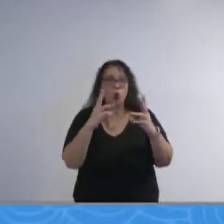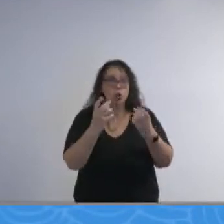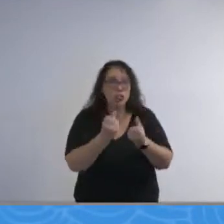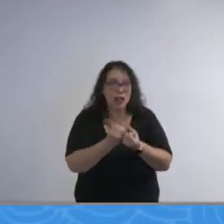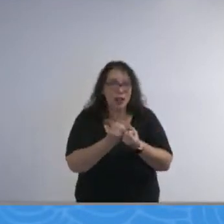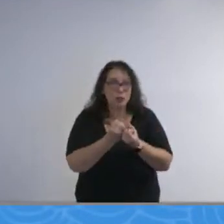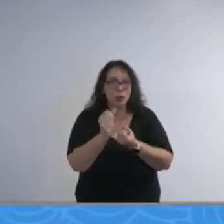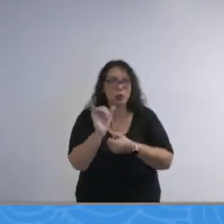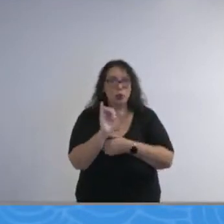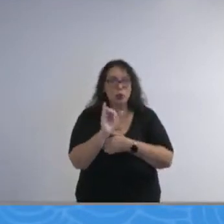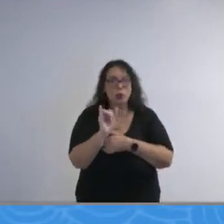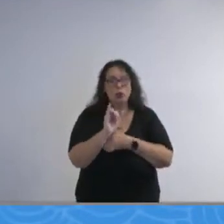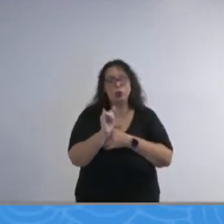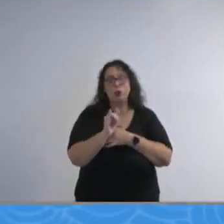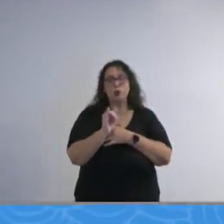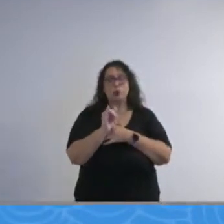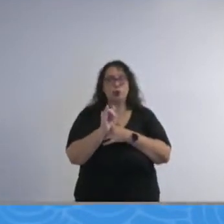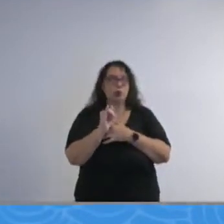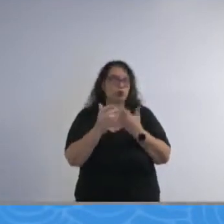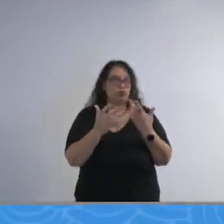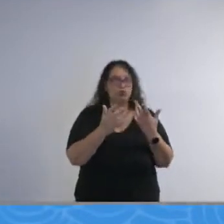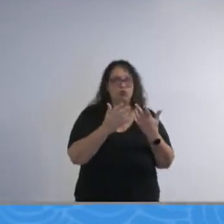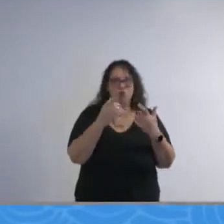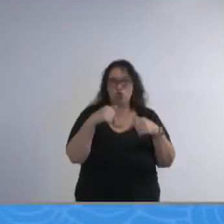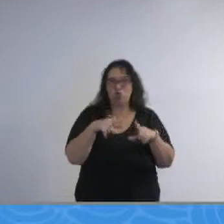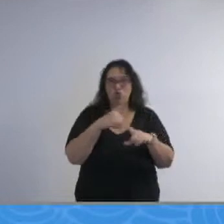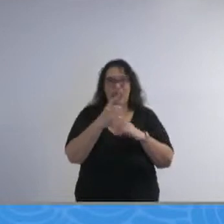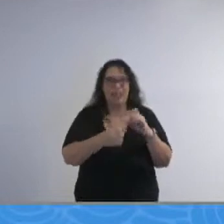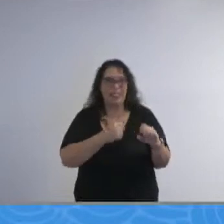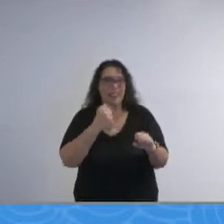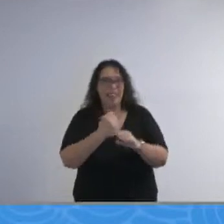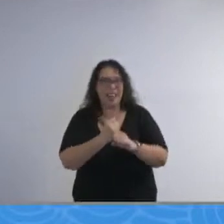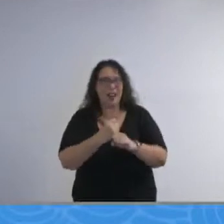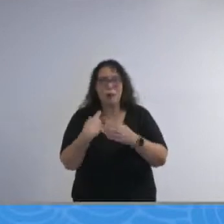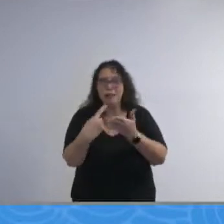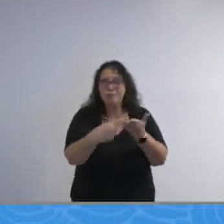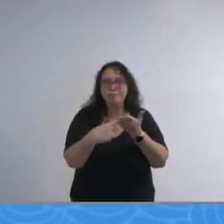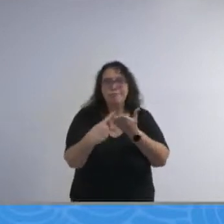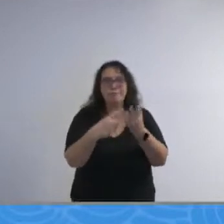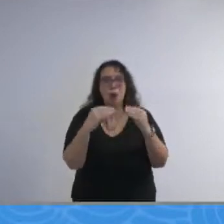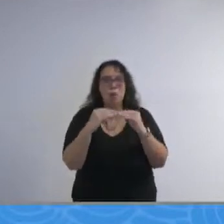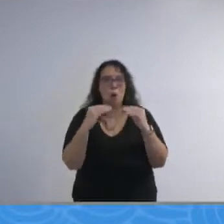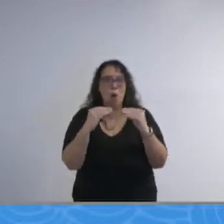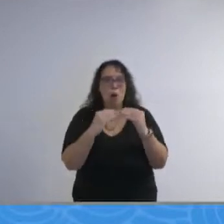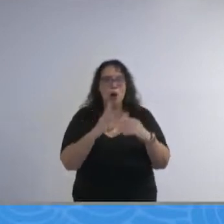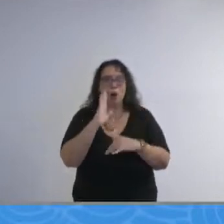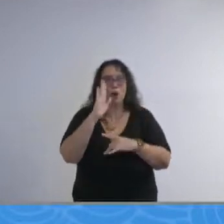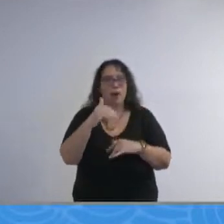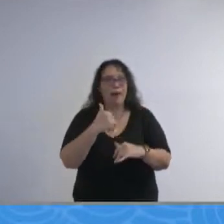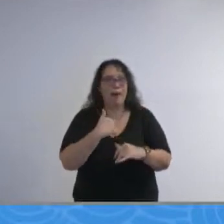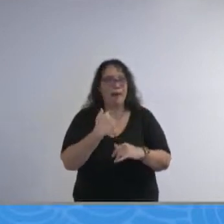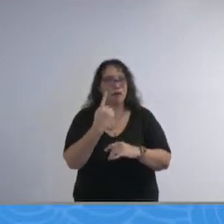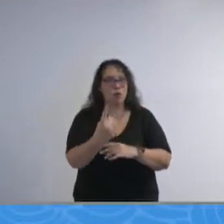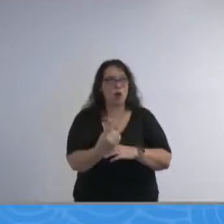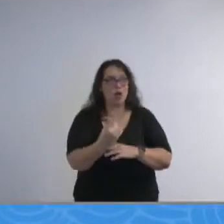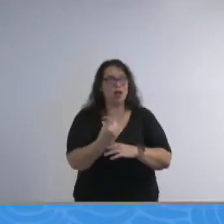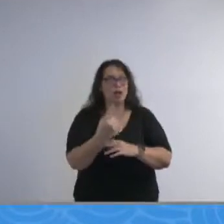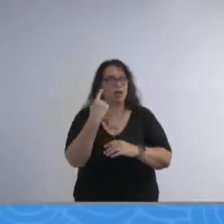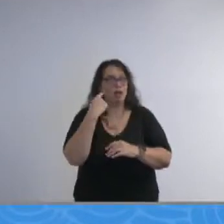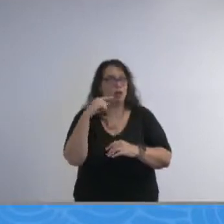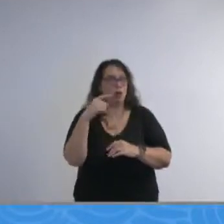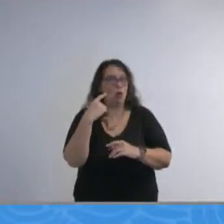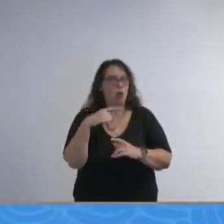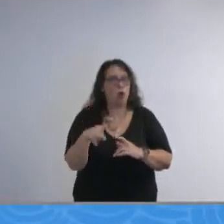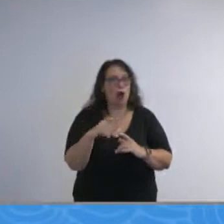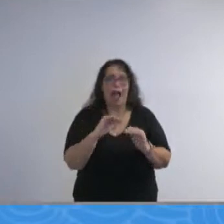and webinars throughout the year where we can talk more about this. We're going to have one that's solely dedicated